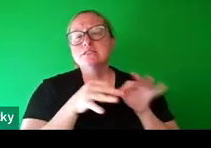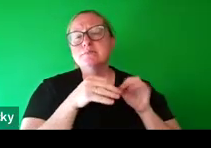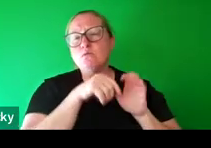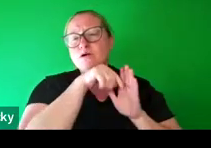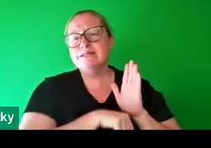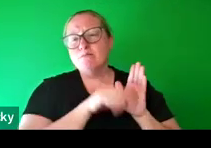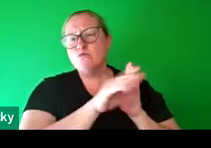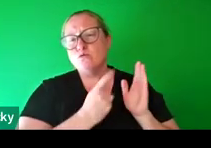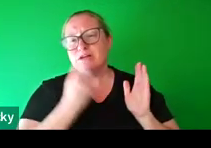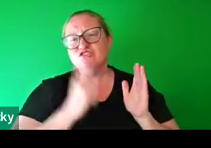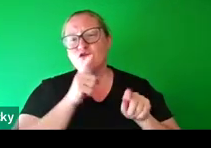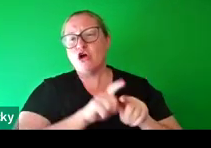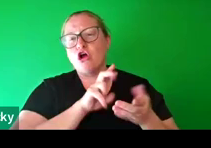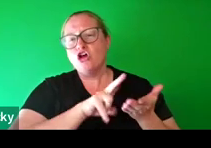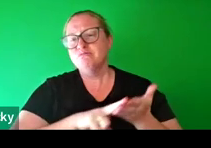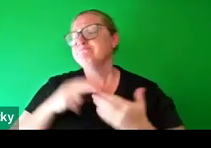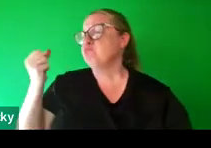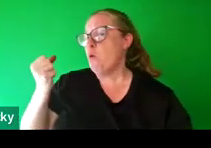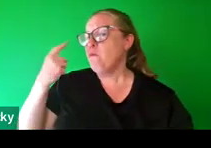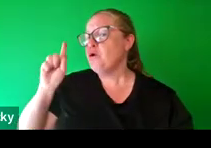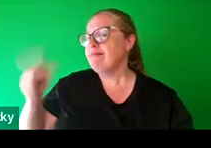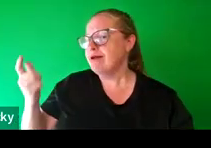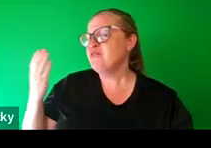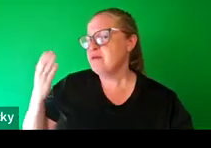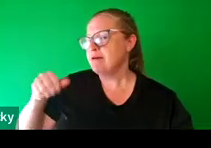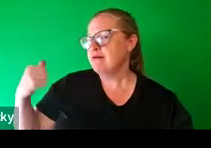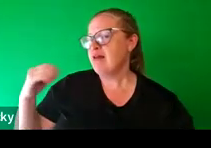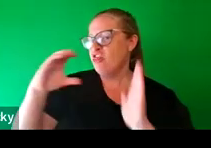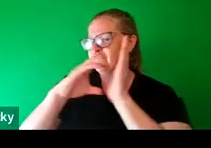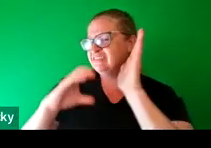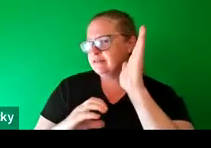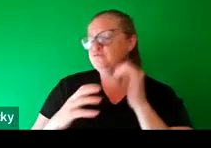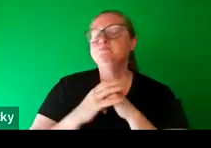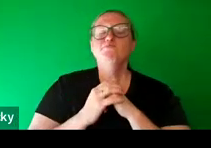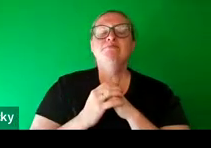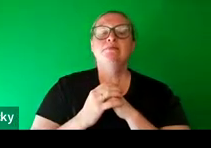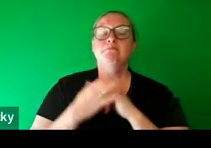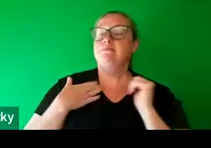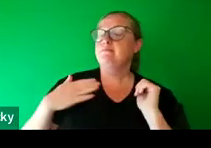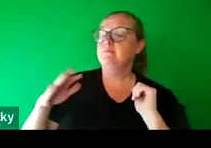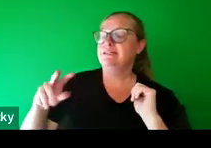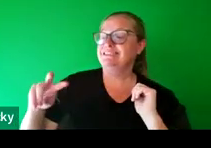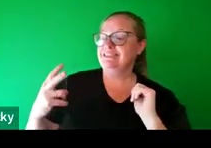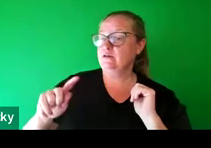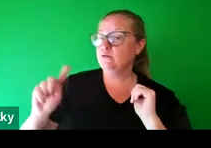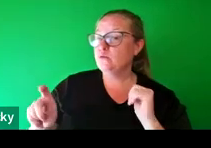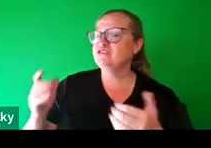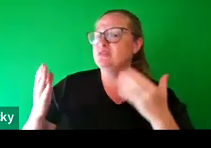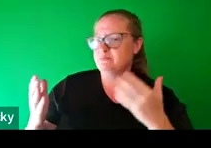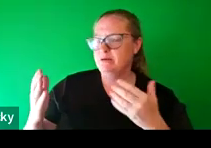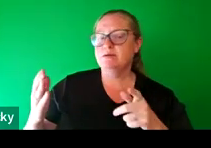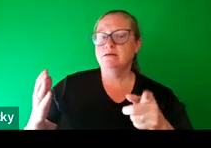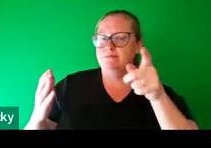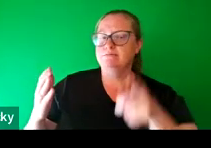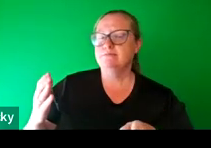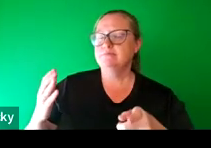contractors? I can hold it for later. Okay. Maybe it would be another section. So my other, I think my second question might follow then into